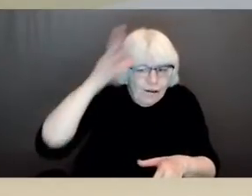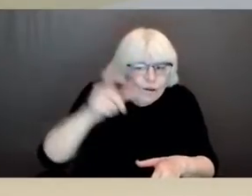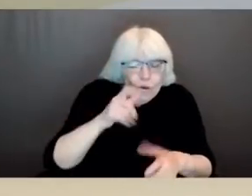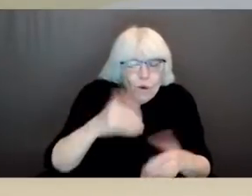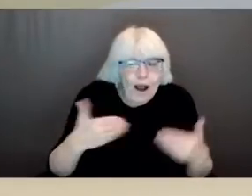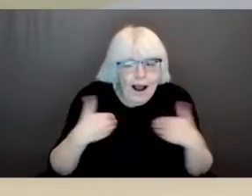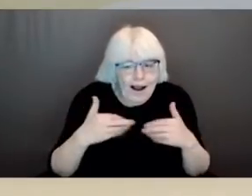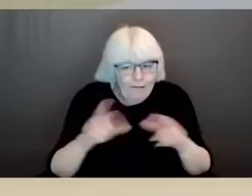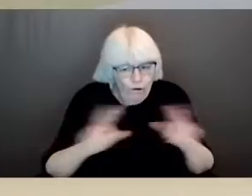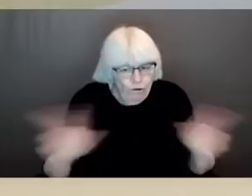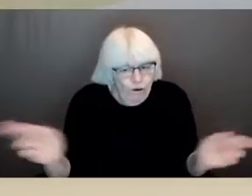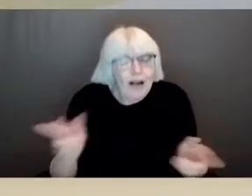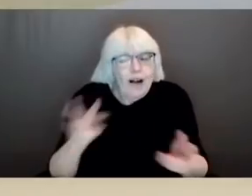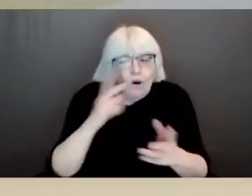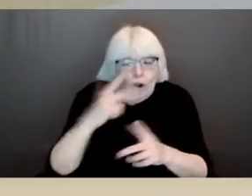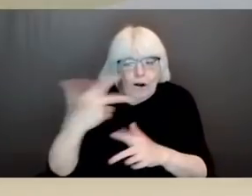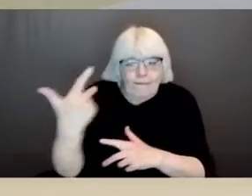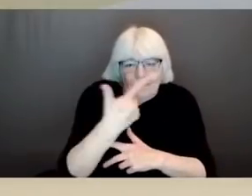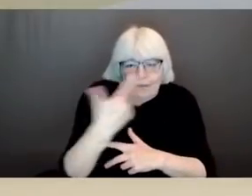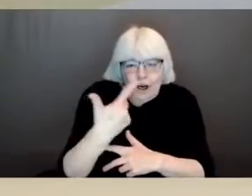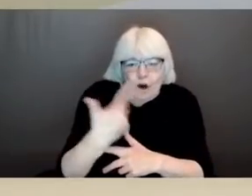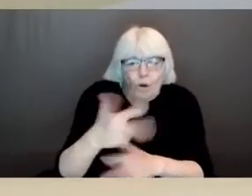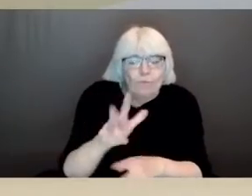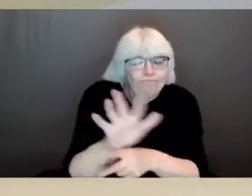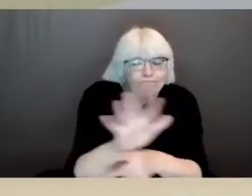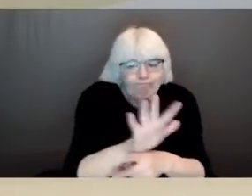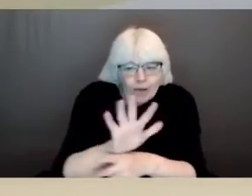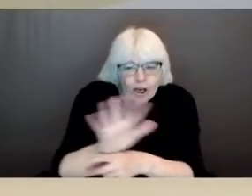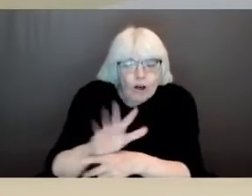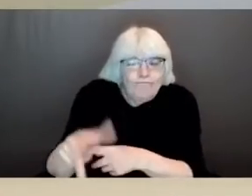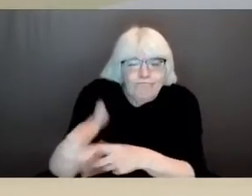is actually I saw the